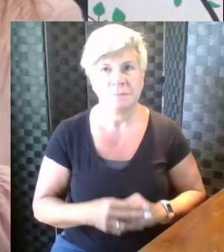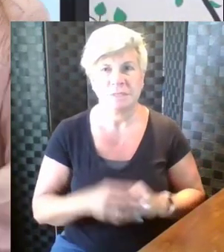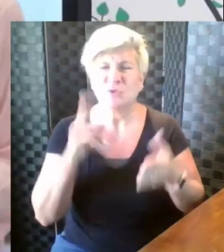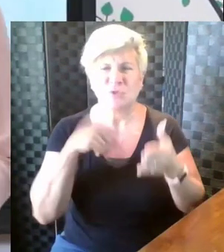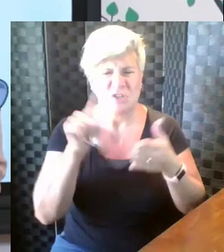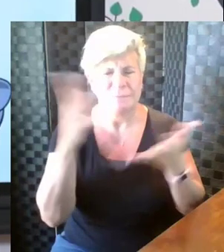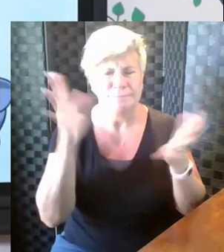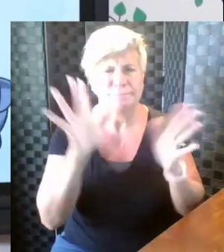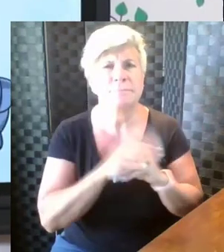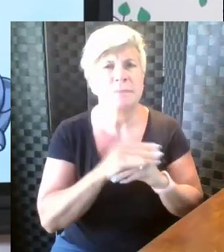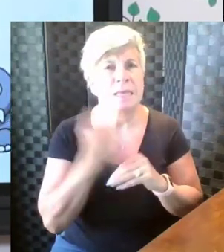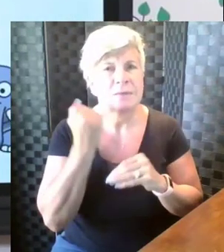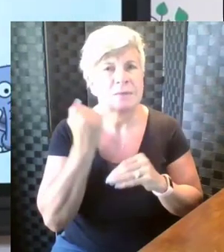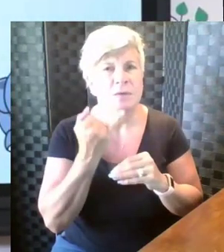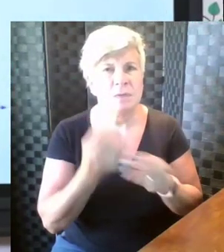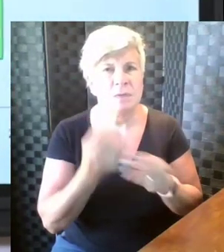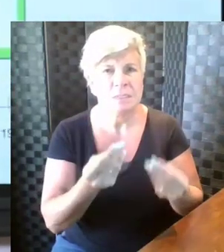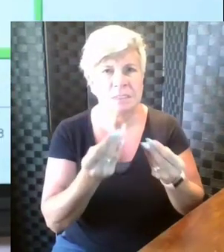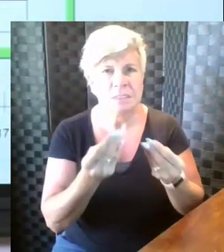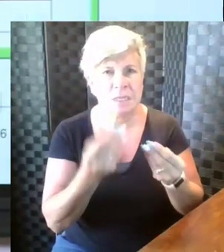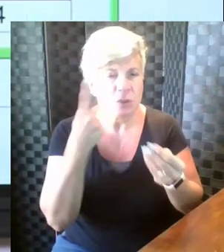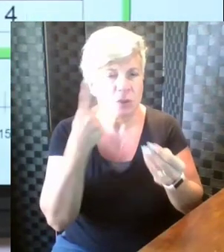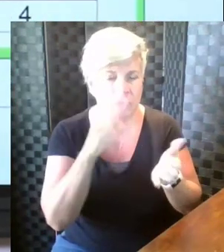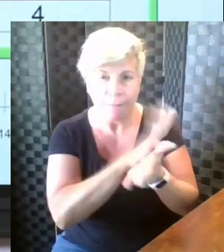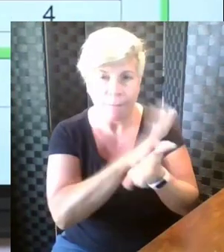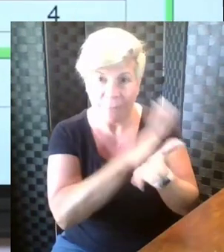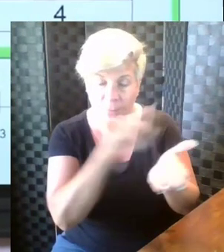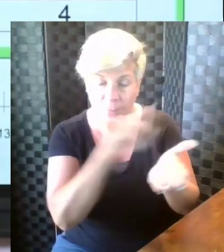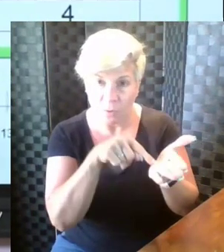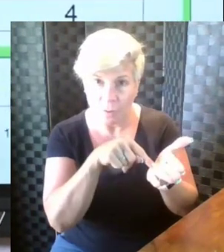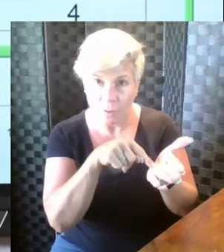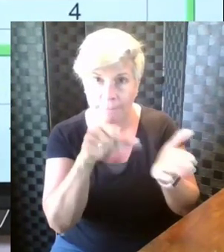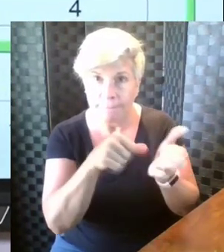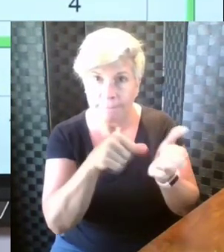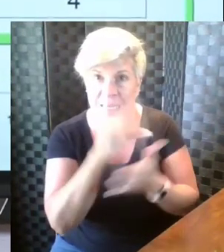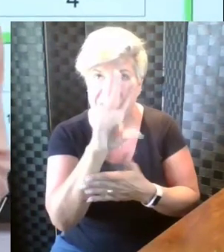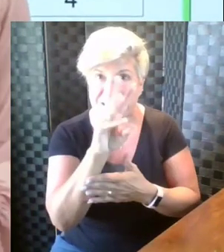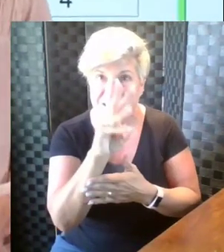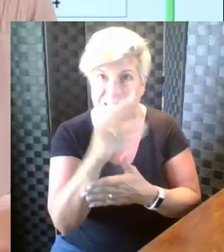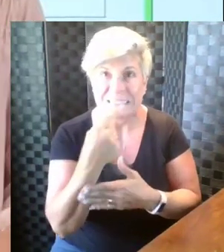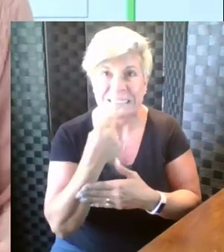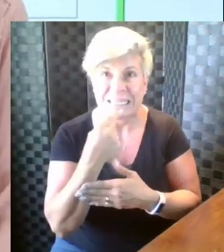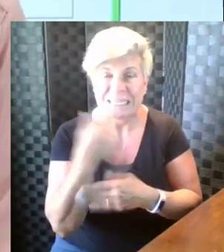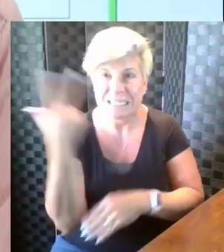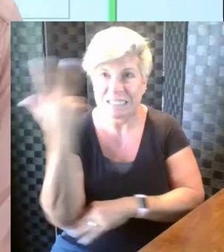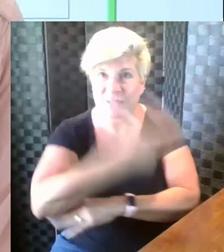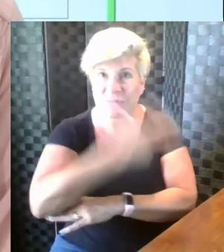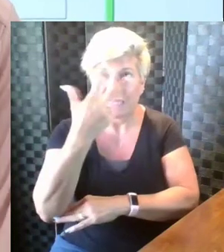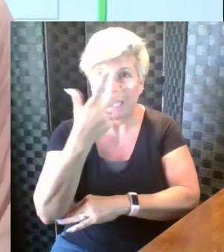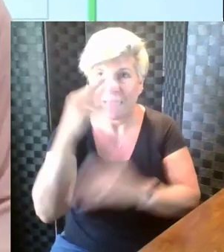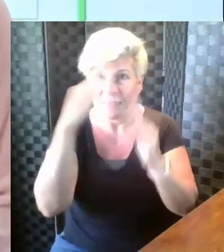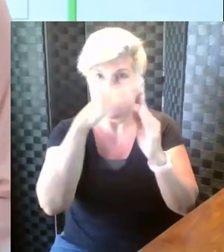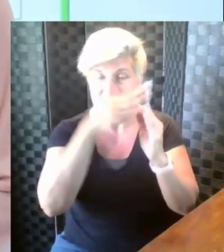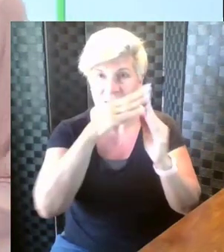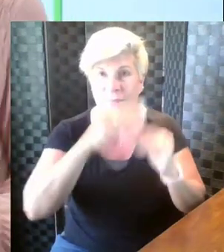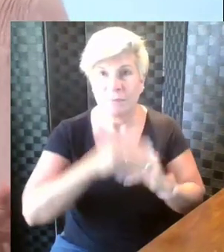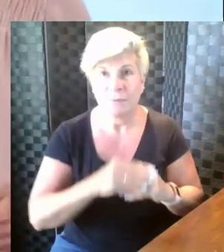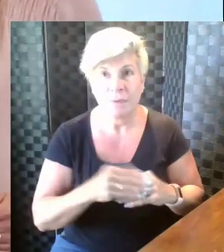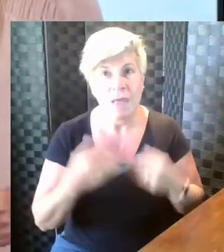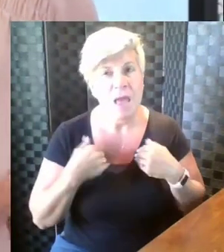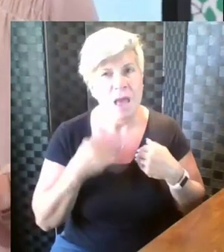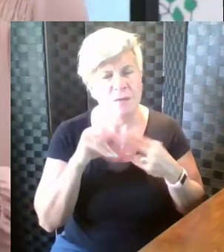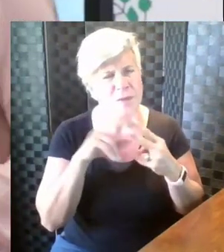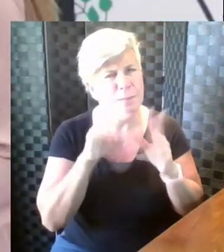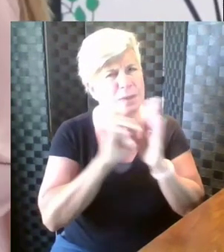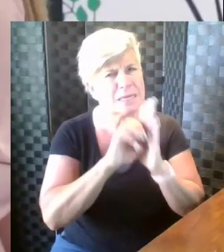quick check. If you turn in your packet, it is page 6, and it says day 3 at the top. We have a